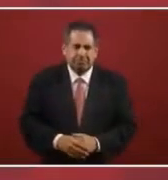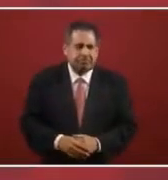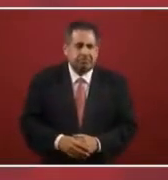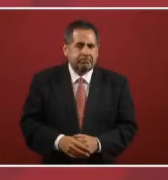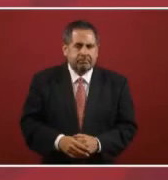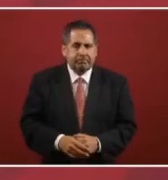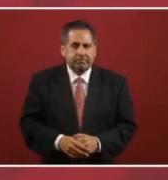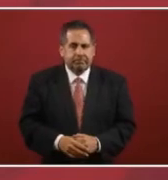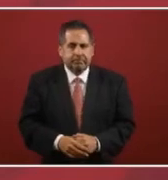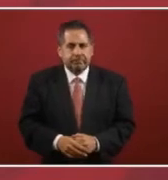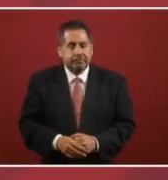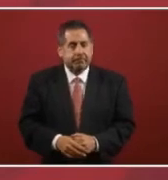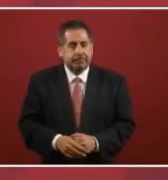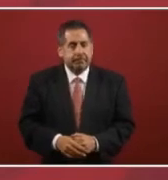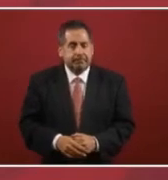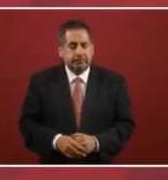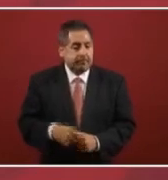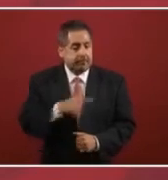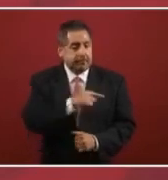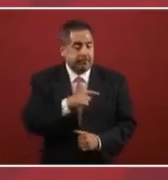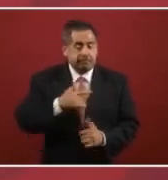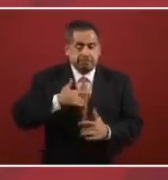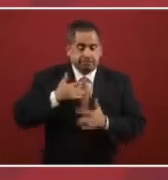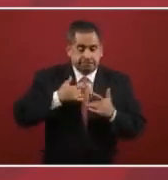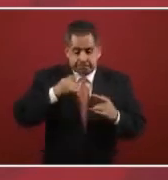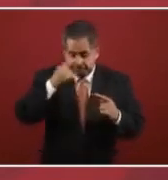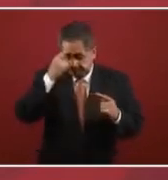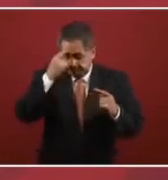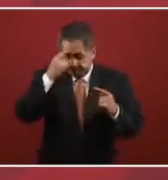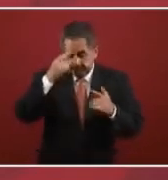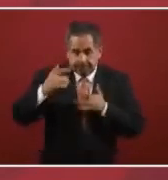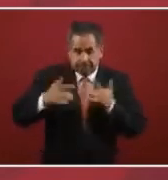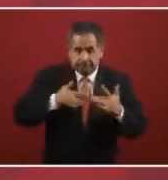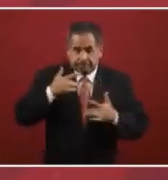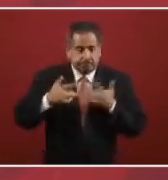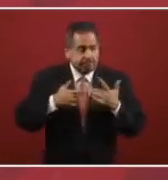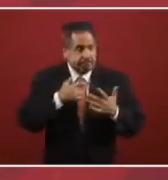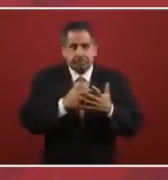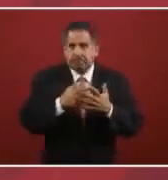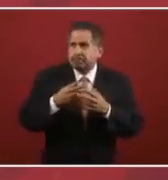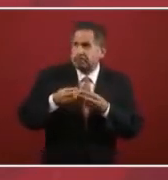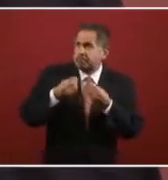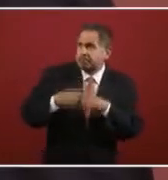Se excitan. They get excited.